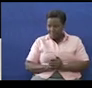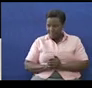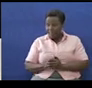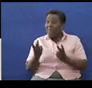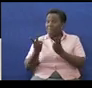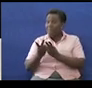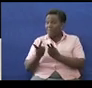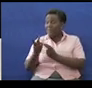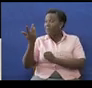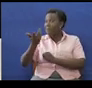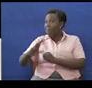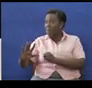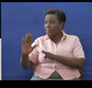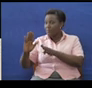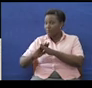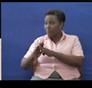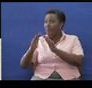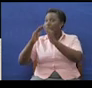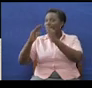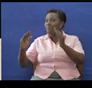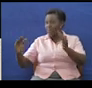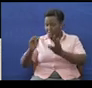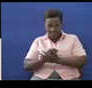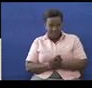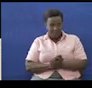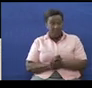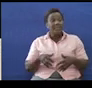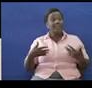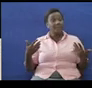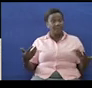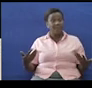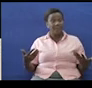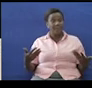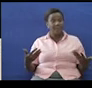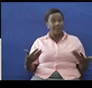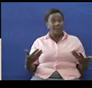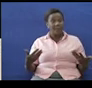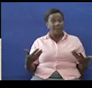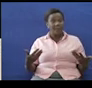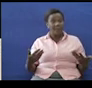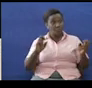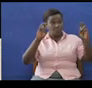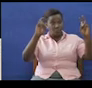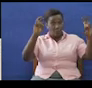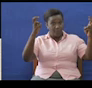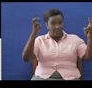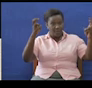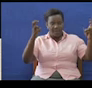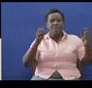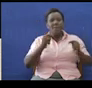country. Again, water is used for domestic purposes, like I have said last time. Now,